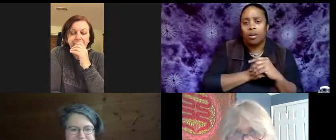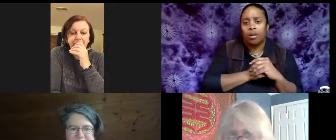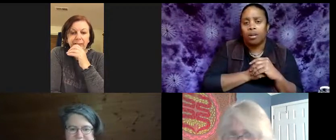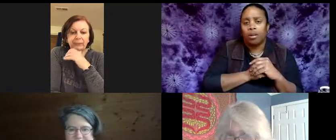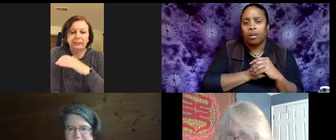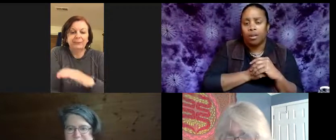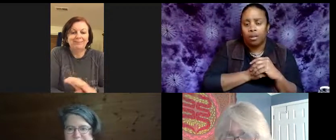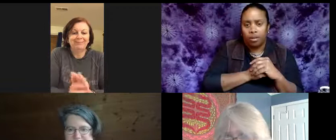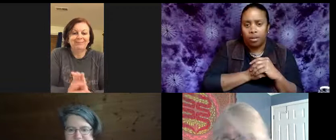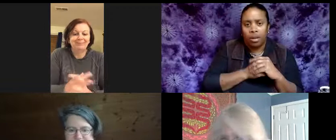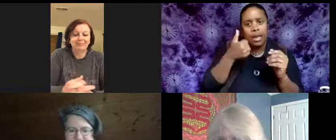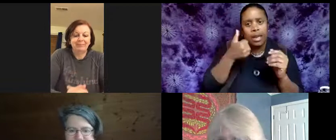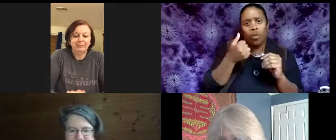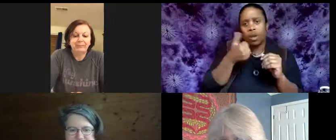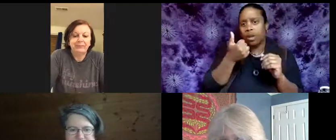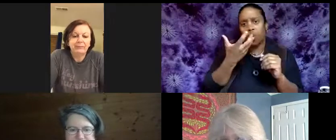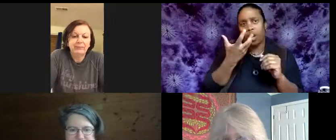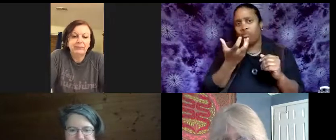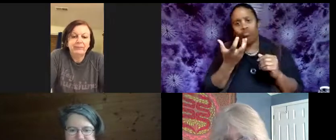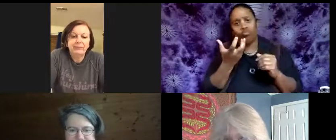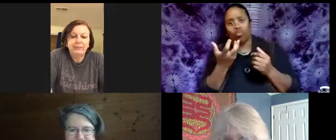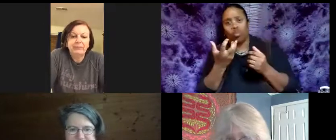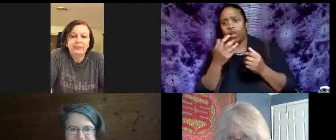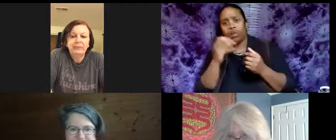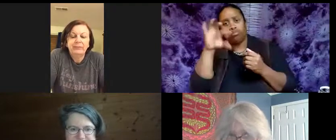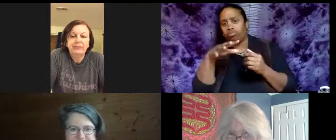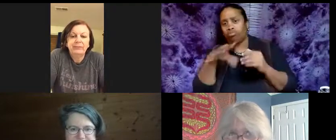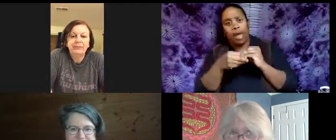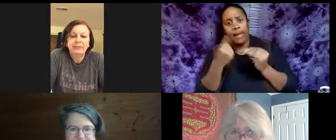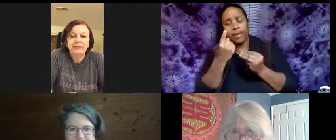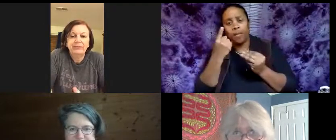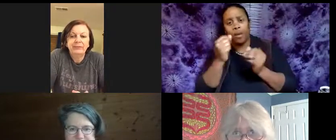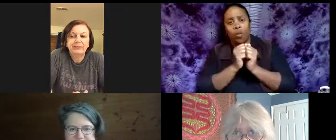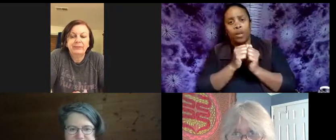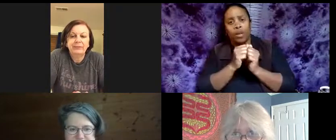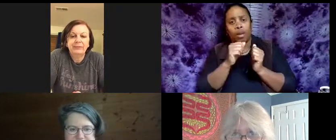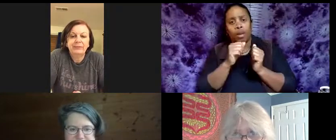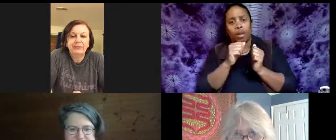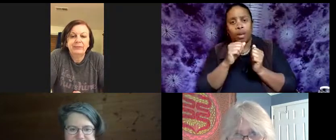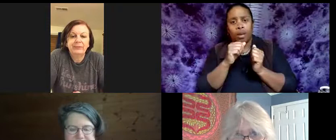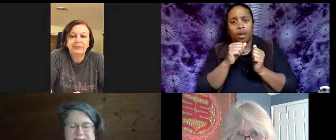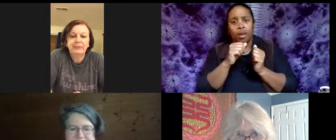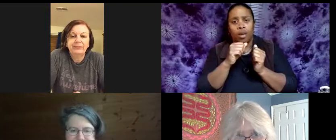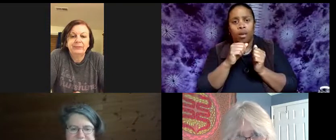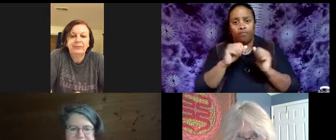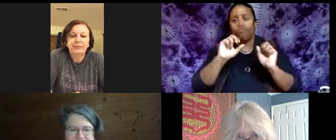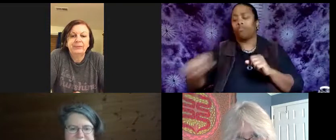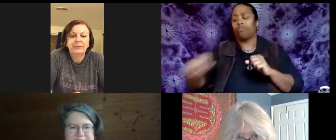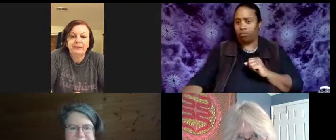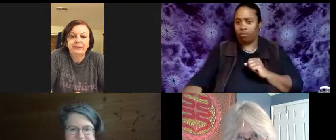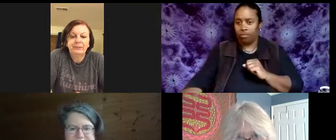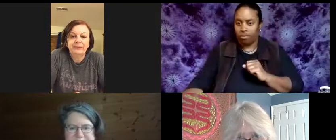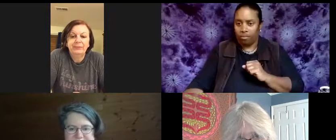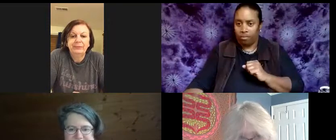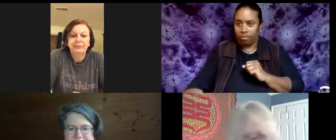anyone else have anything they want to just jump in and share with Christina before we finish? Yeah, we're going to switch interpreters real quick. Thanks.